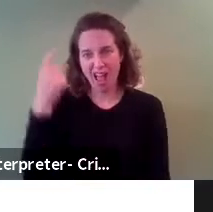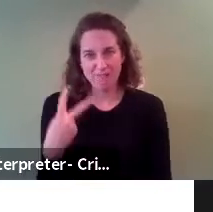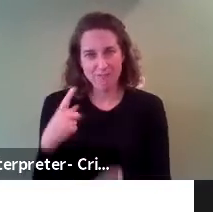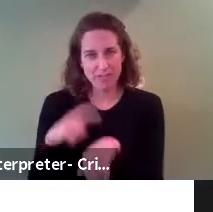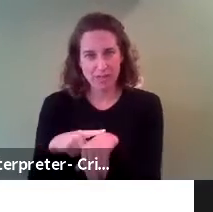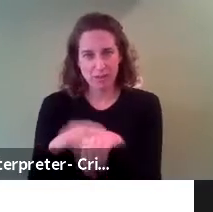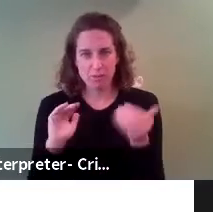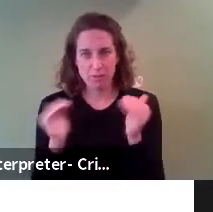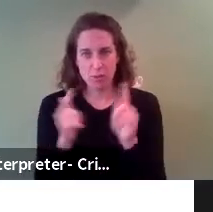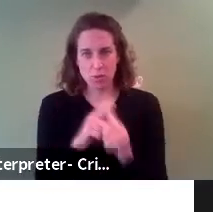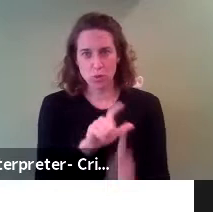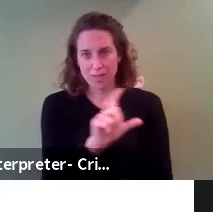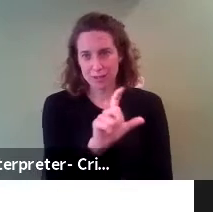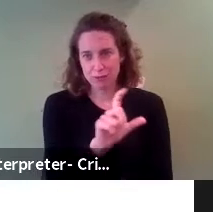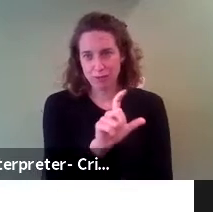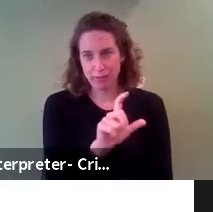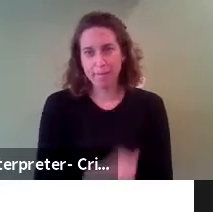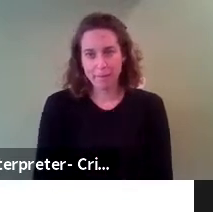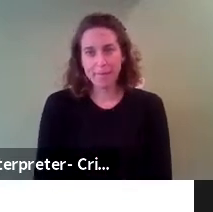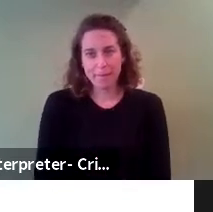Instagram, for example.